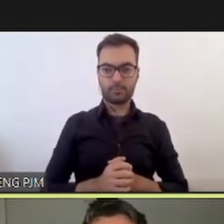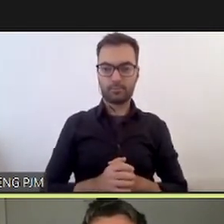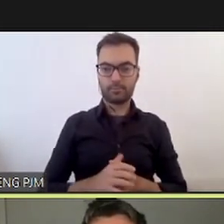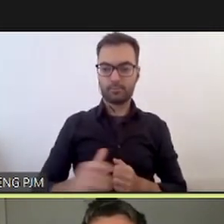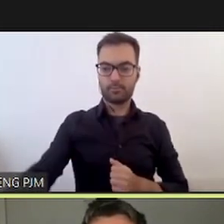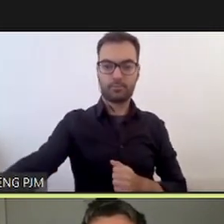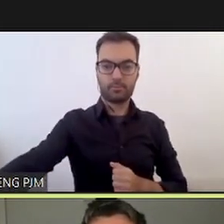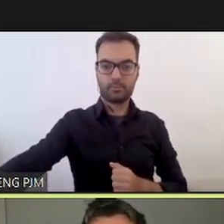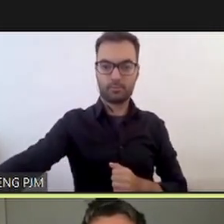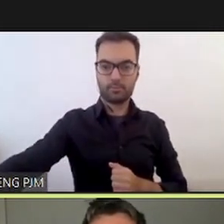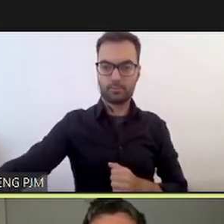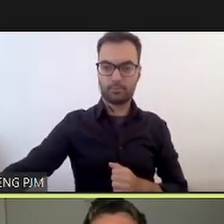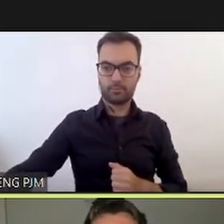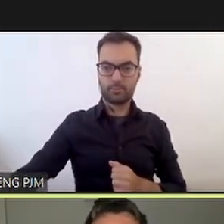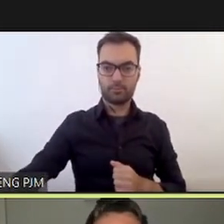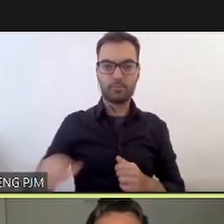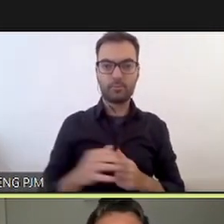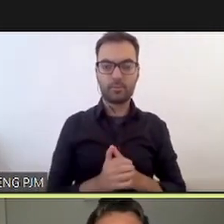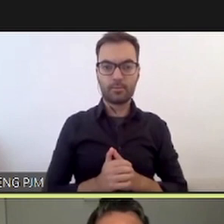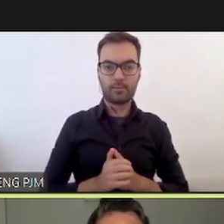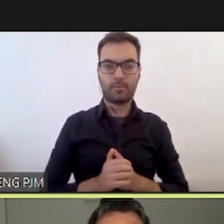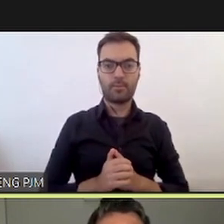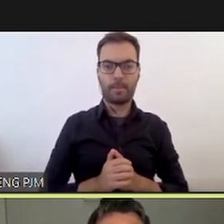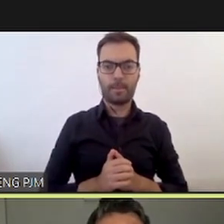concern you too much. Okay,